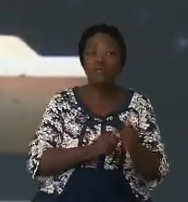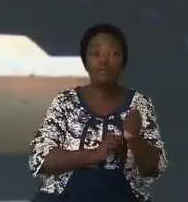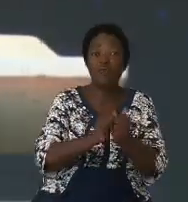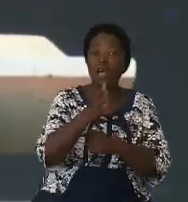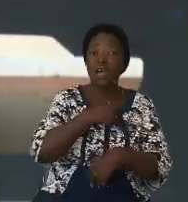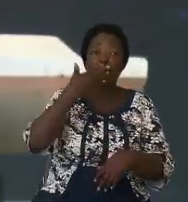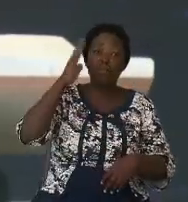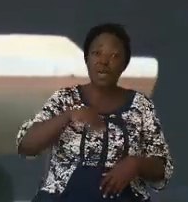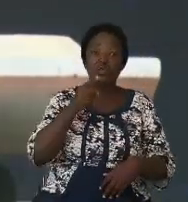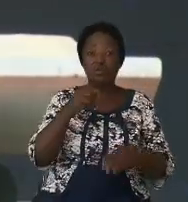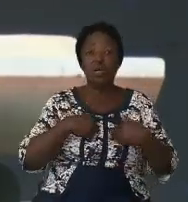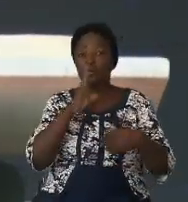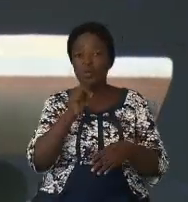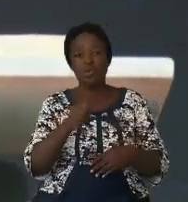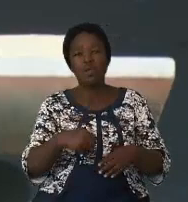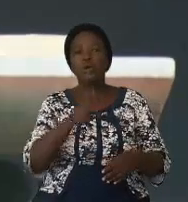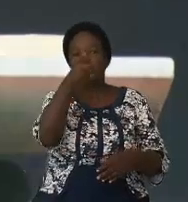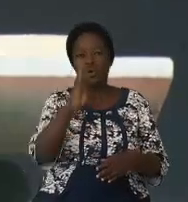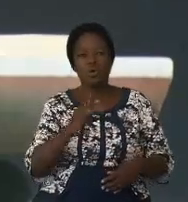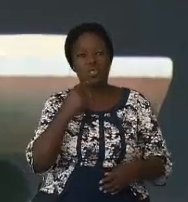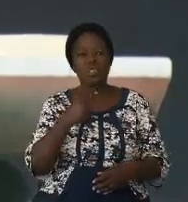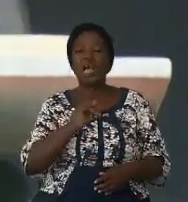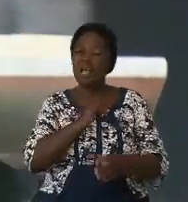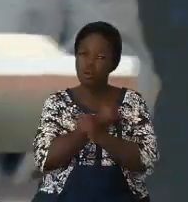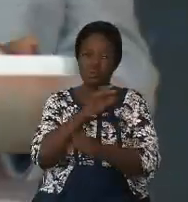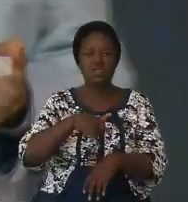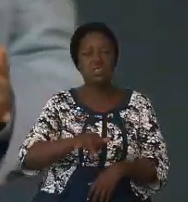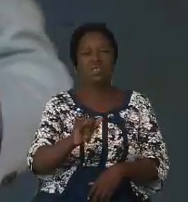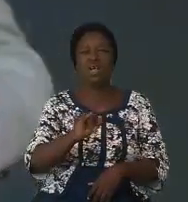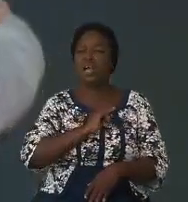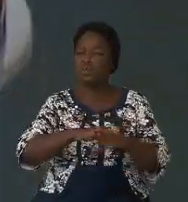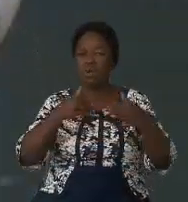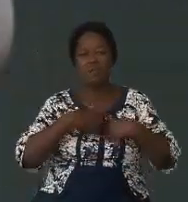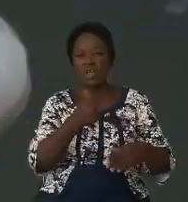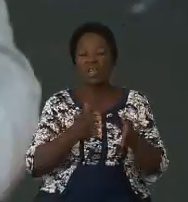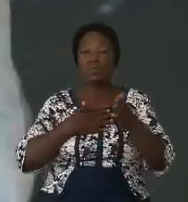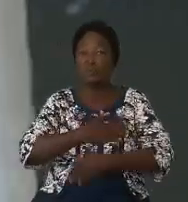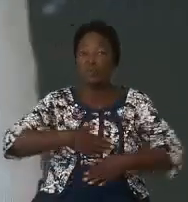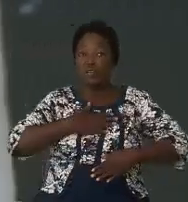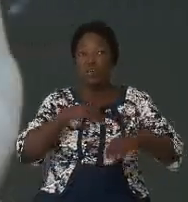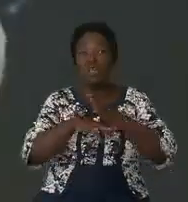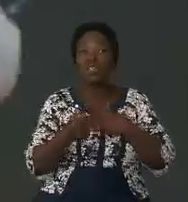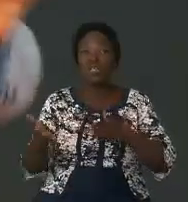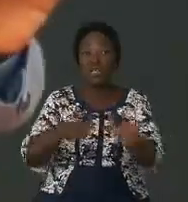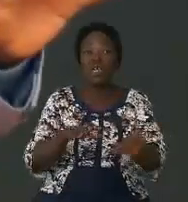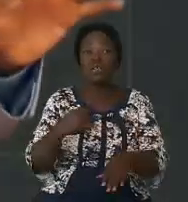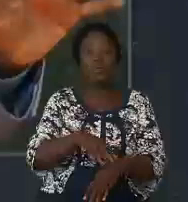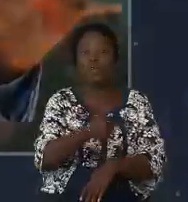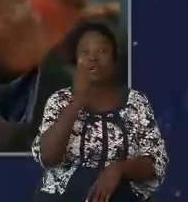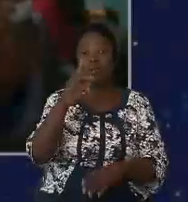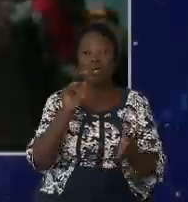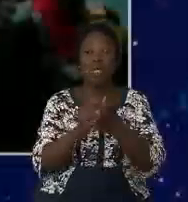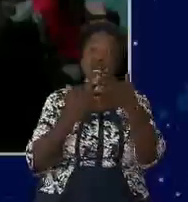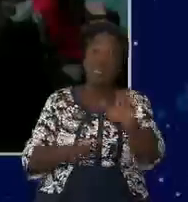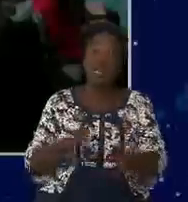your failure, no matter how bad you have been, God says, I love you still. I don't have any